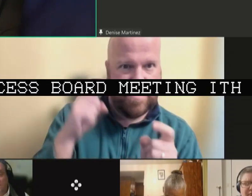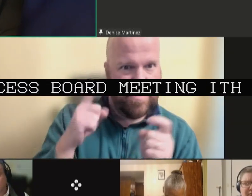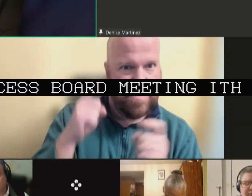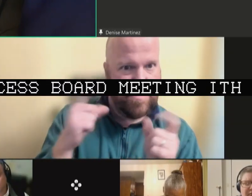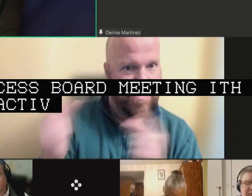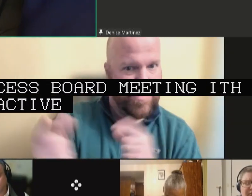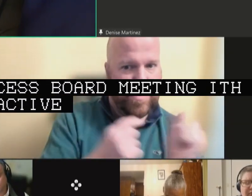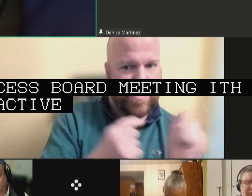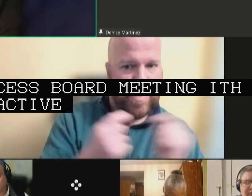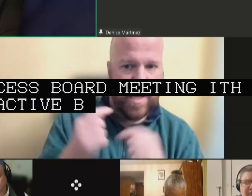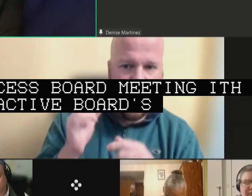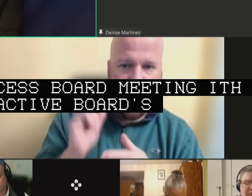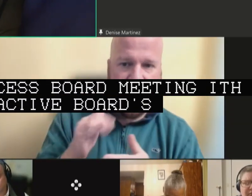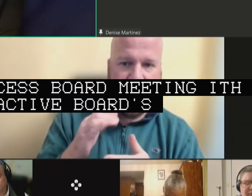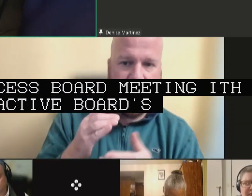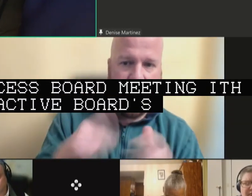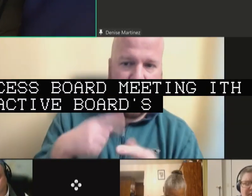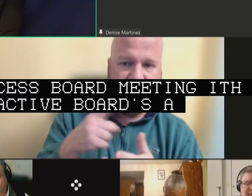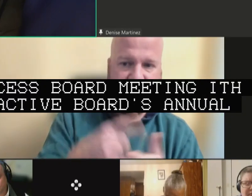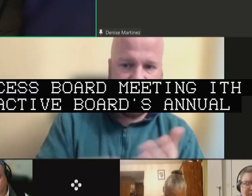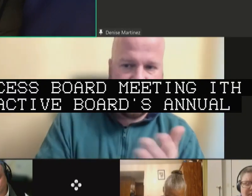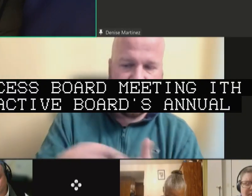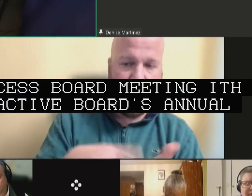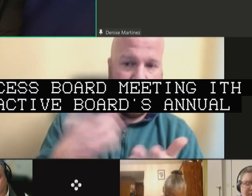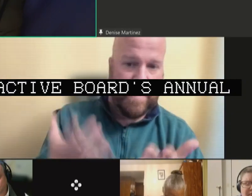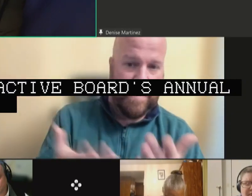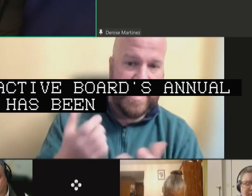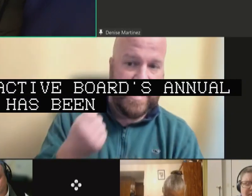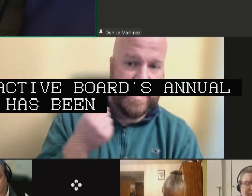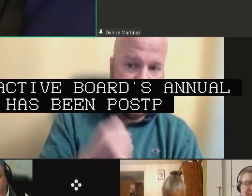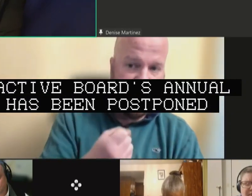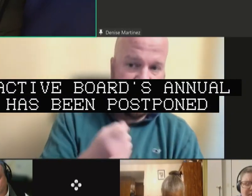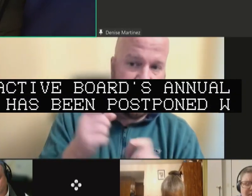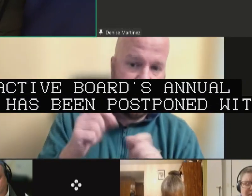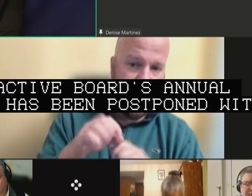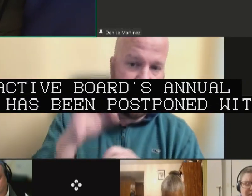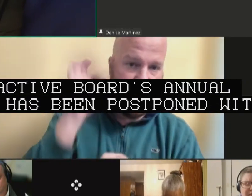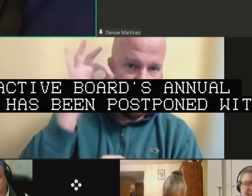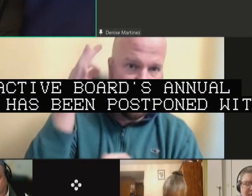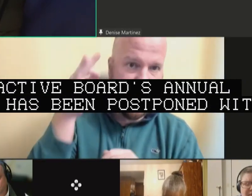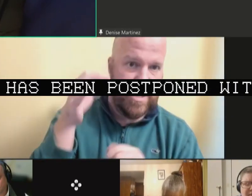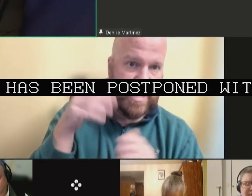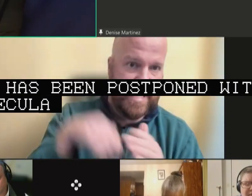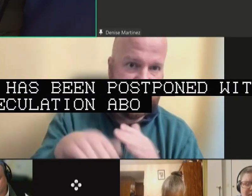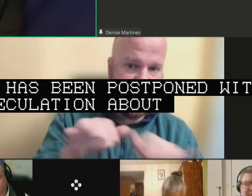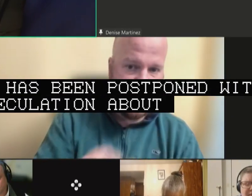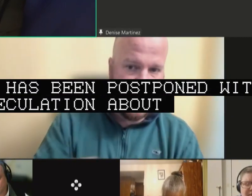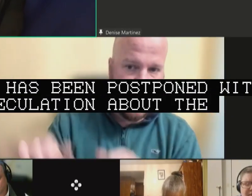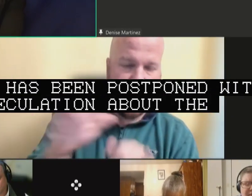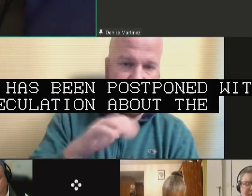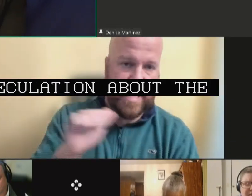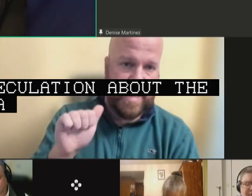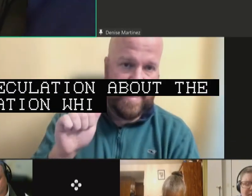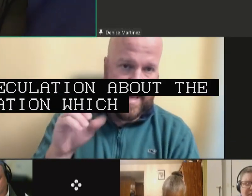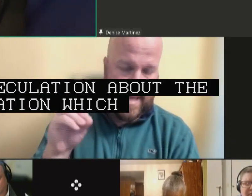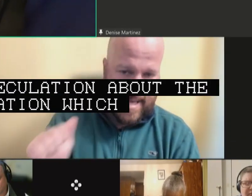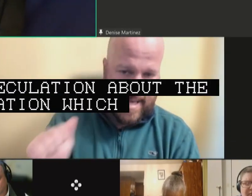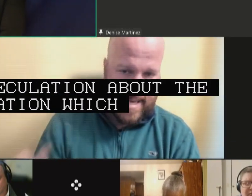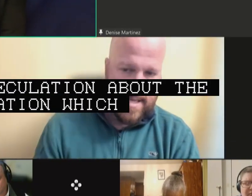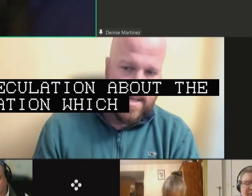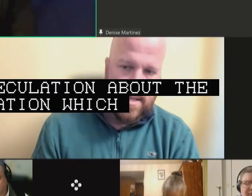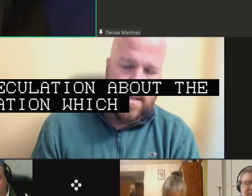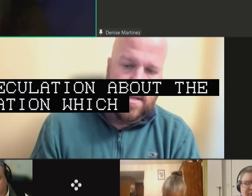postponed, with some speculation about its cancellation, which could affect federal access